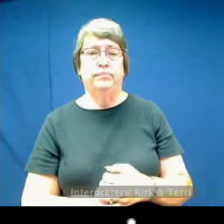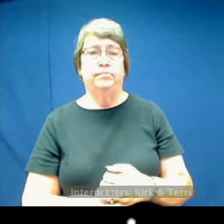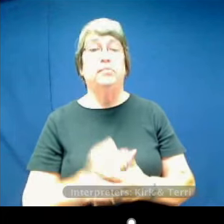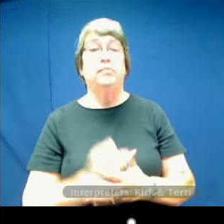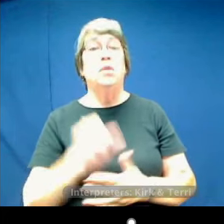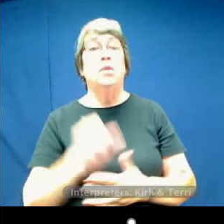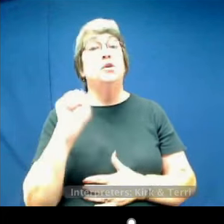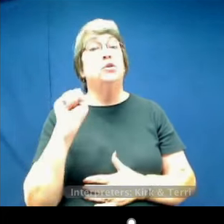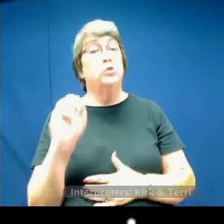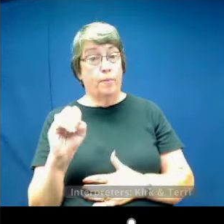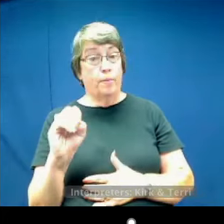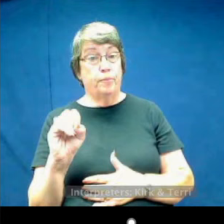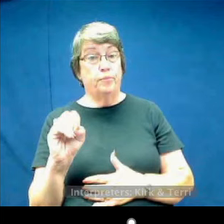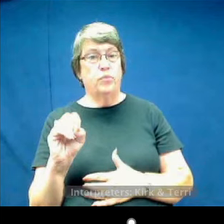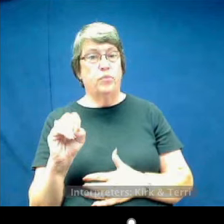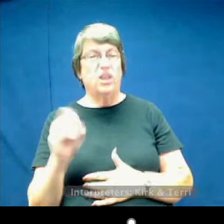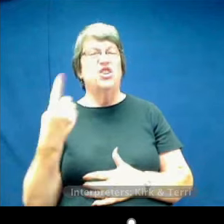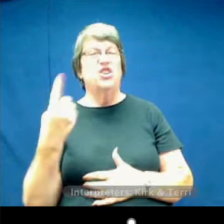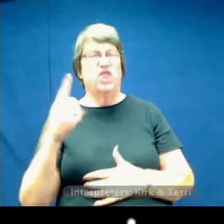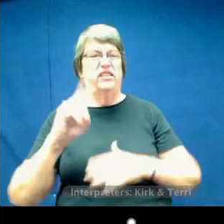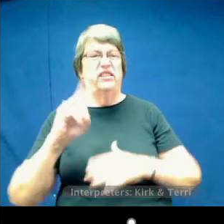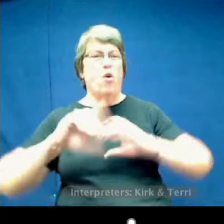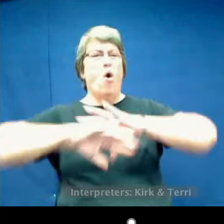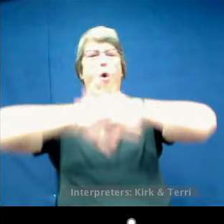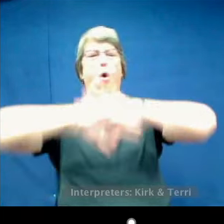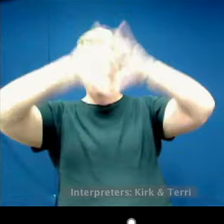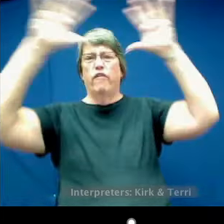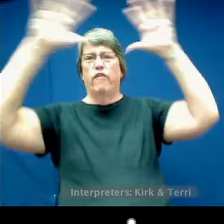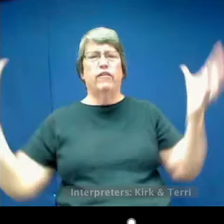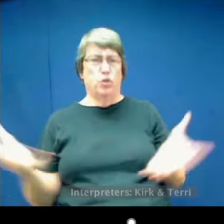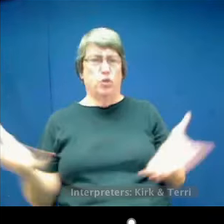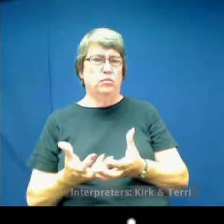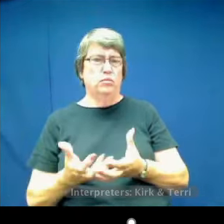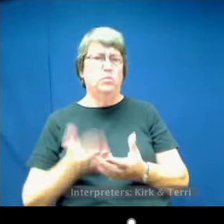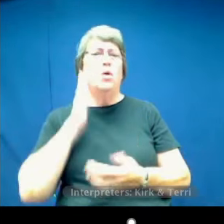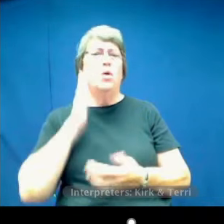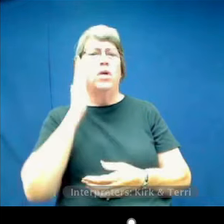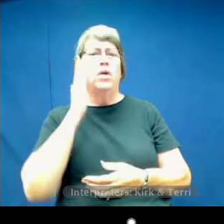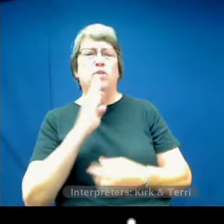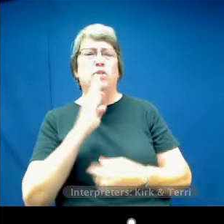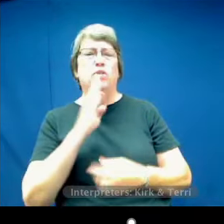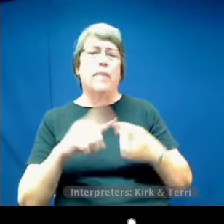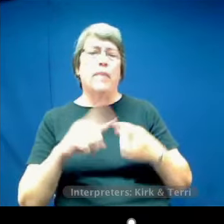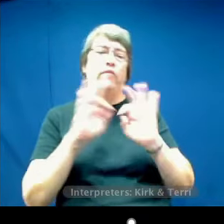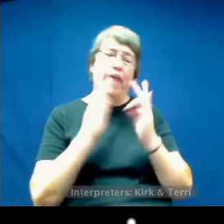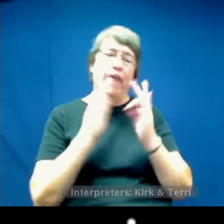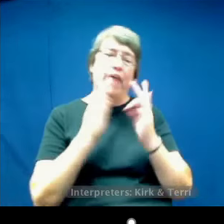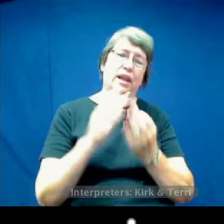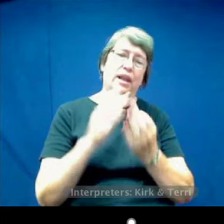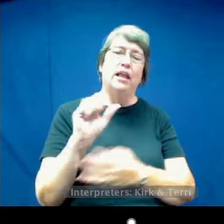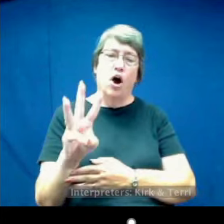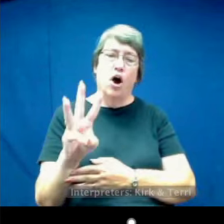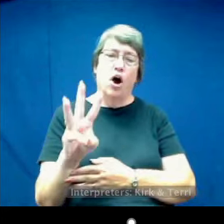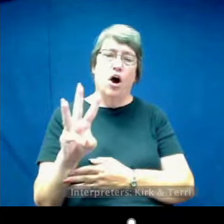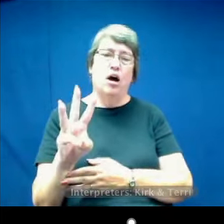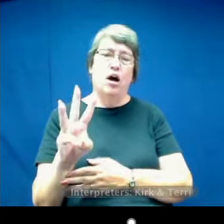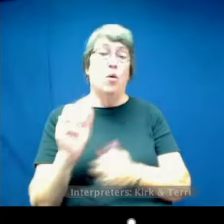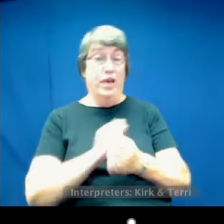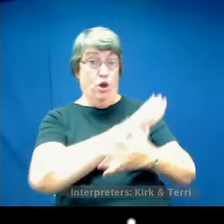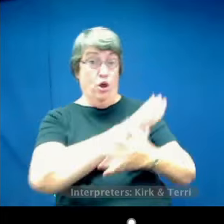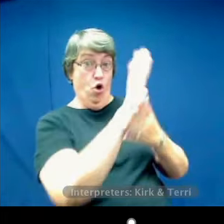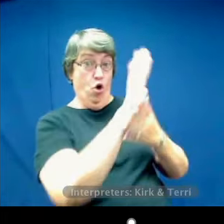So, as an overview, I mean, generally the roles interpreting in family law are the same as for any other setting,